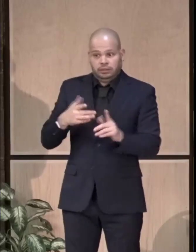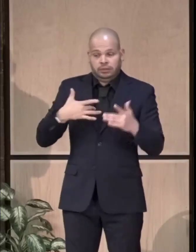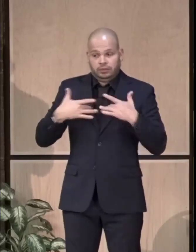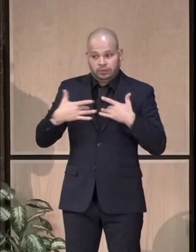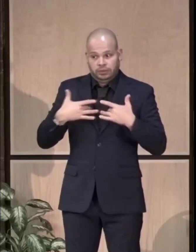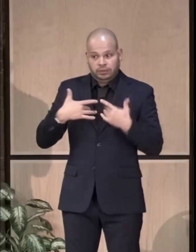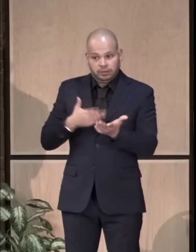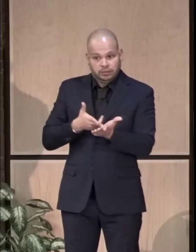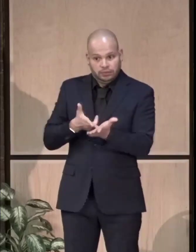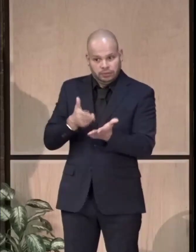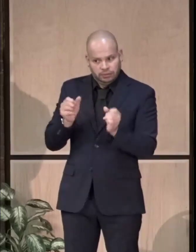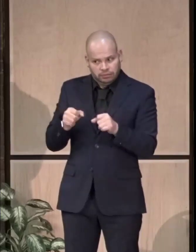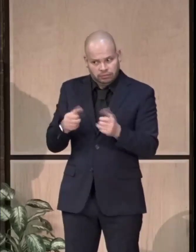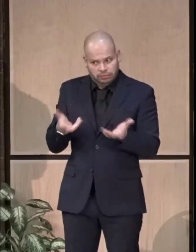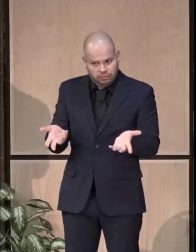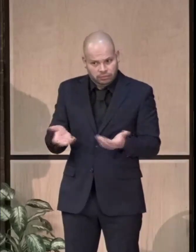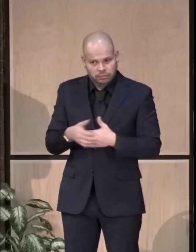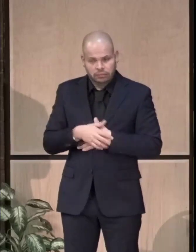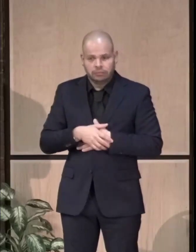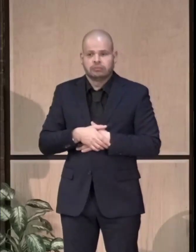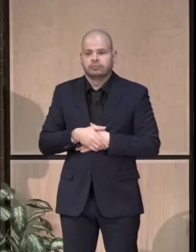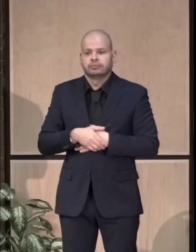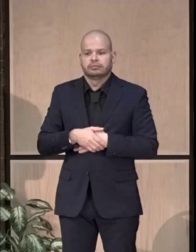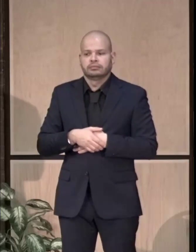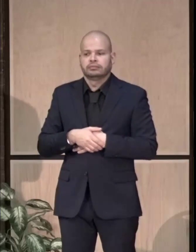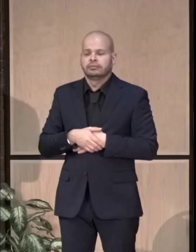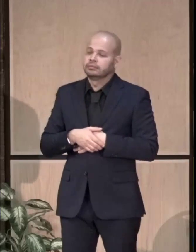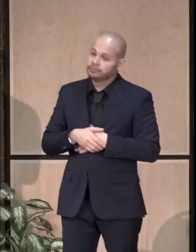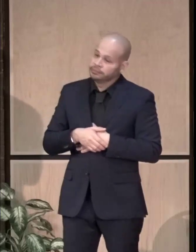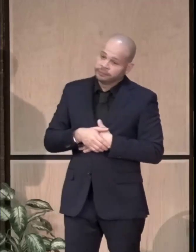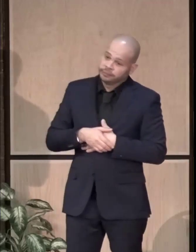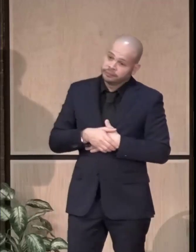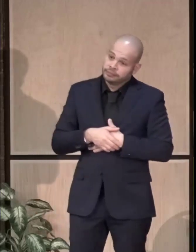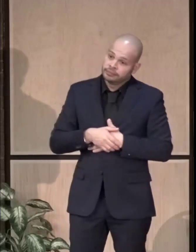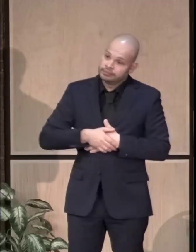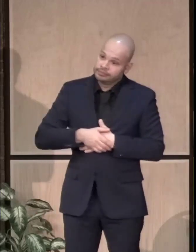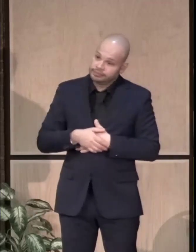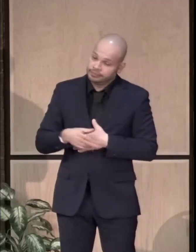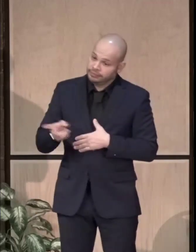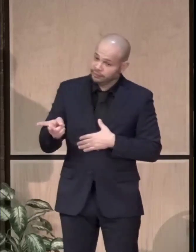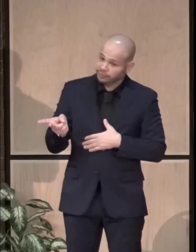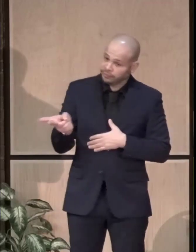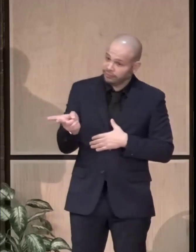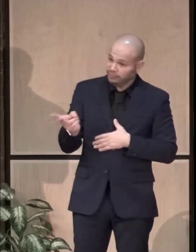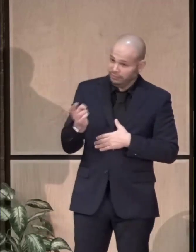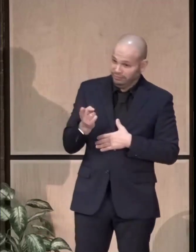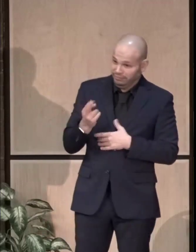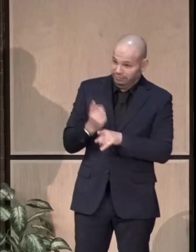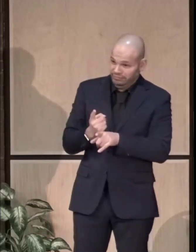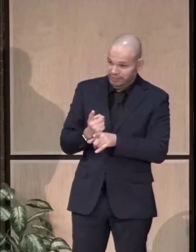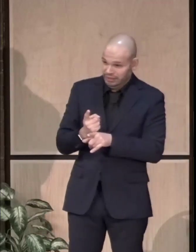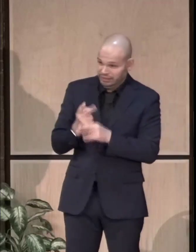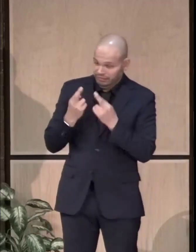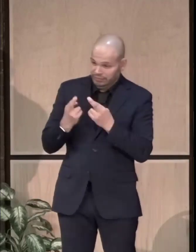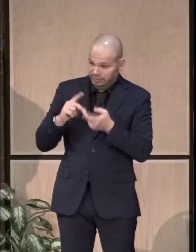And he was a genuinely good friend to Card. He was, I would agree. And he had no